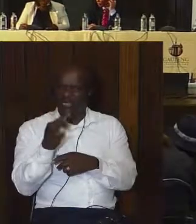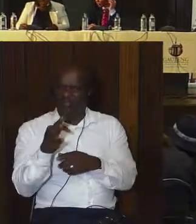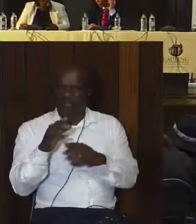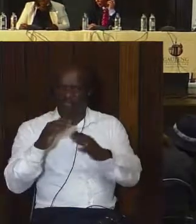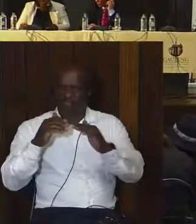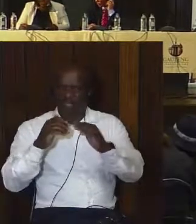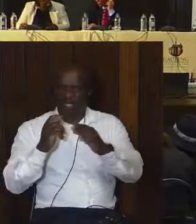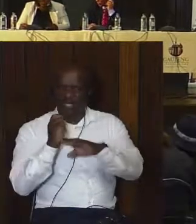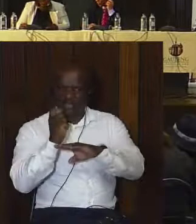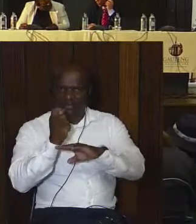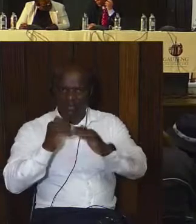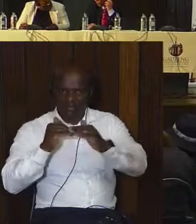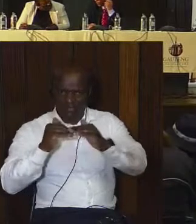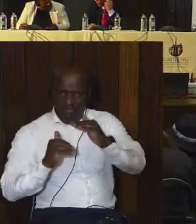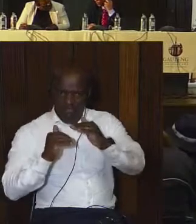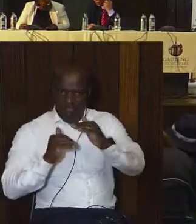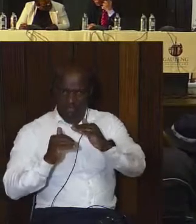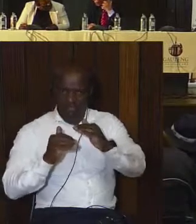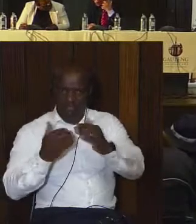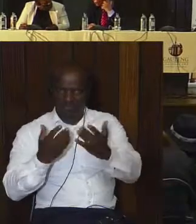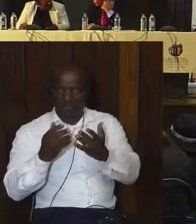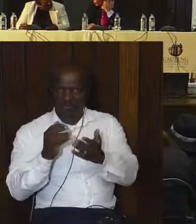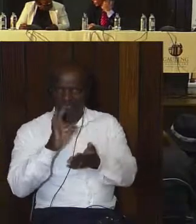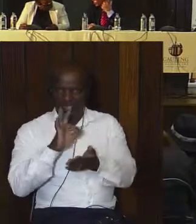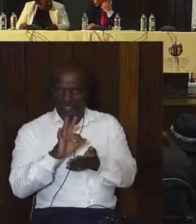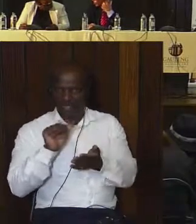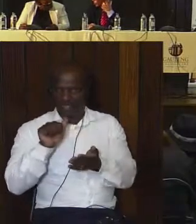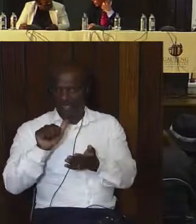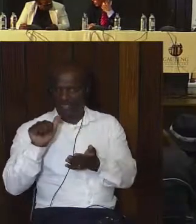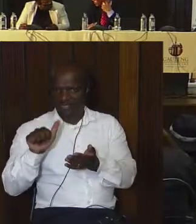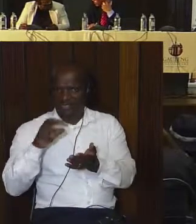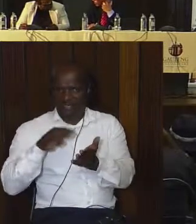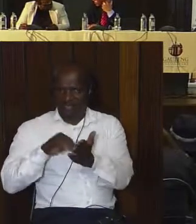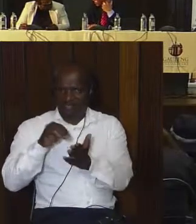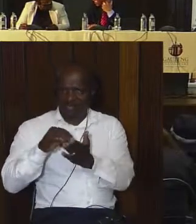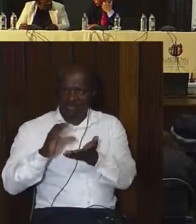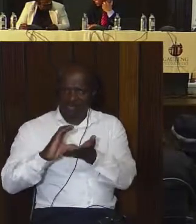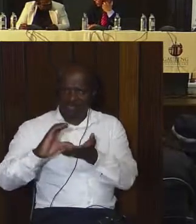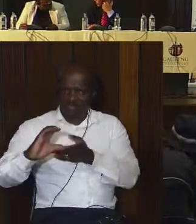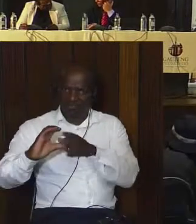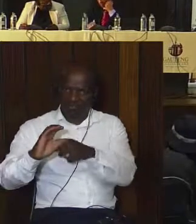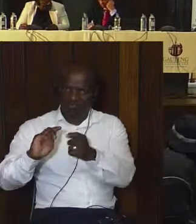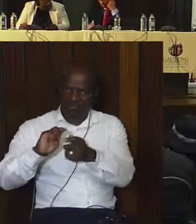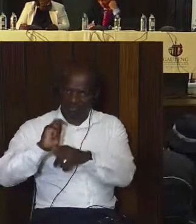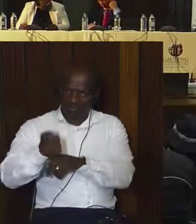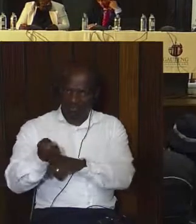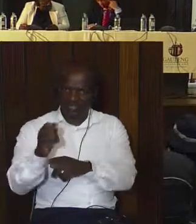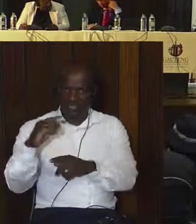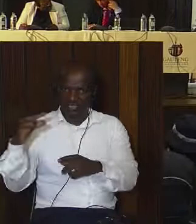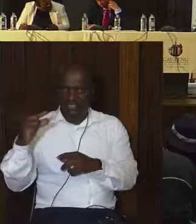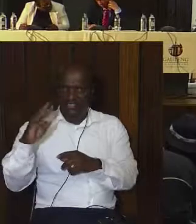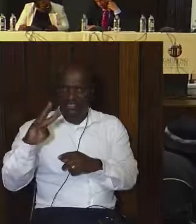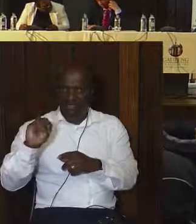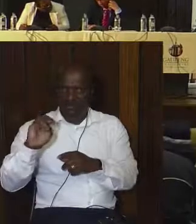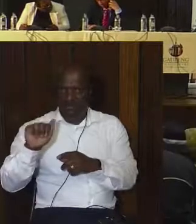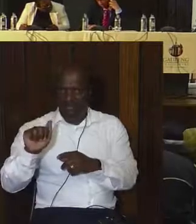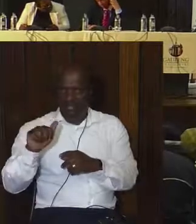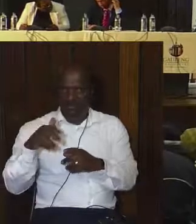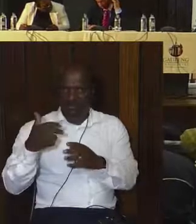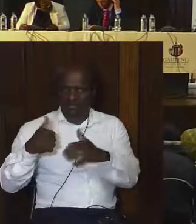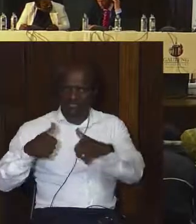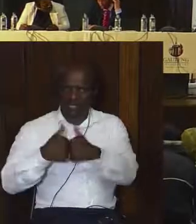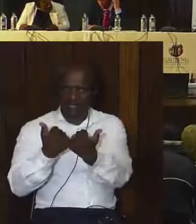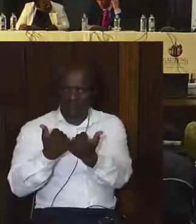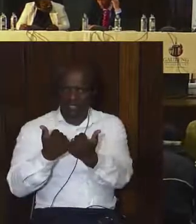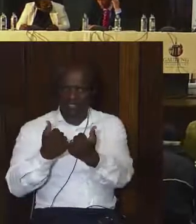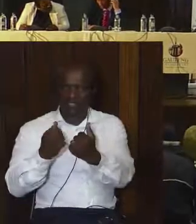we will not have had the 366 million that was going to be given to GMA, meaning the impact will have